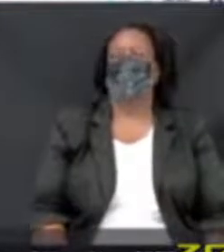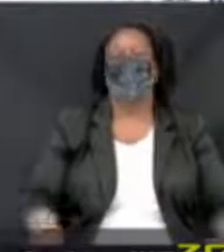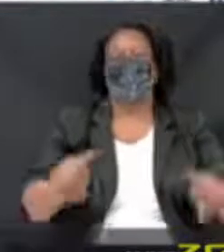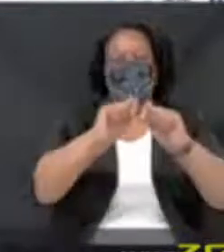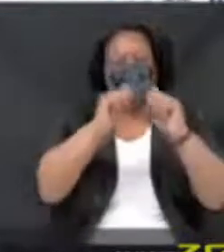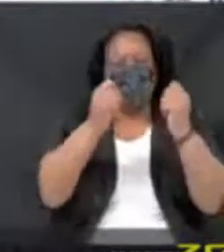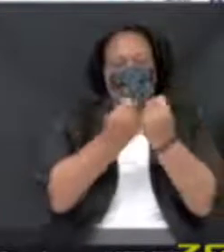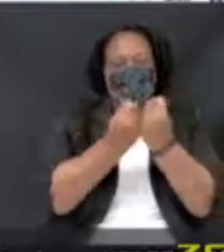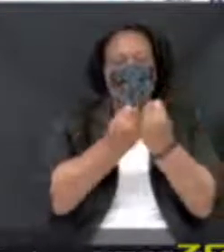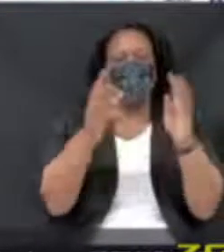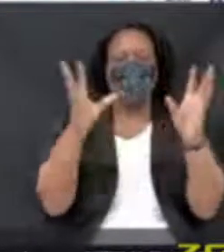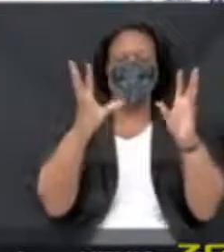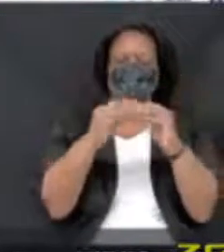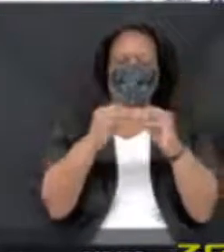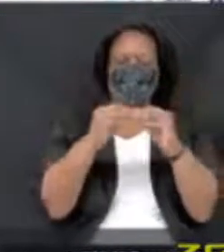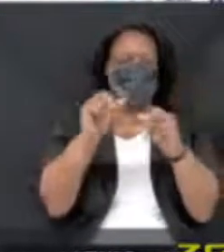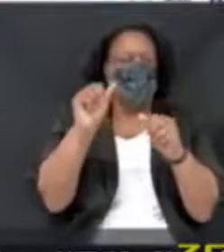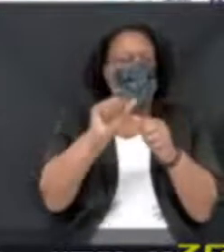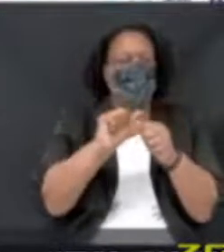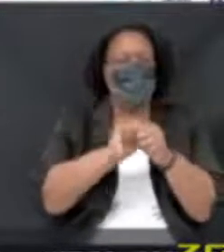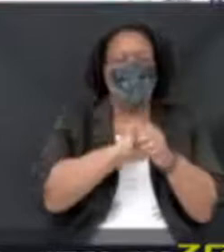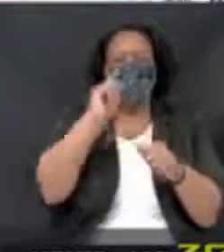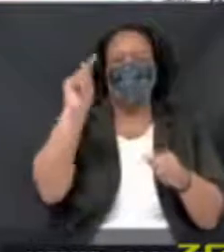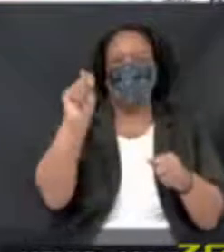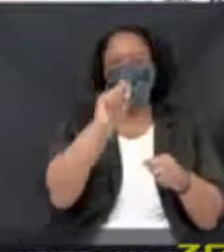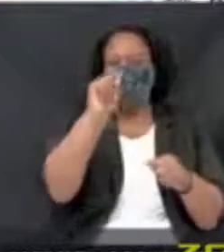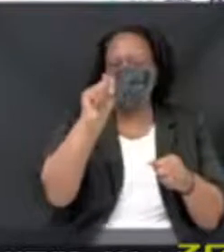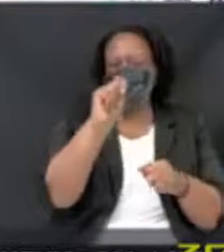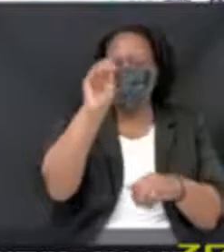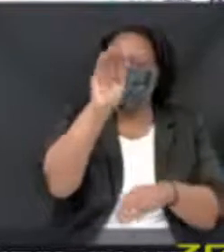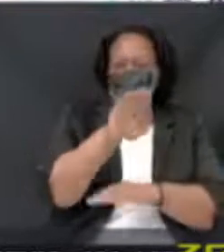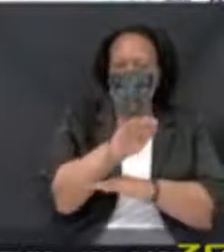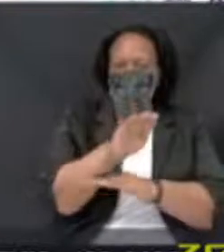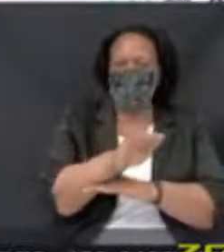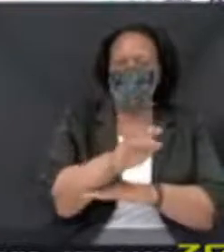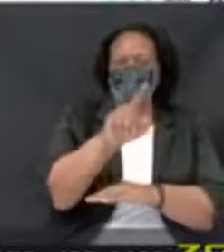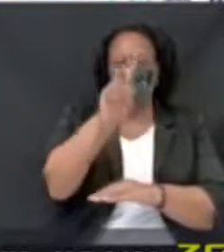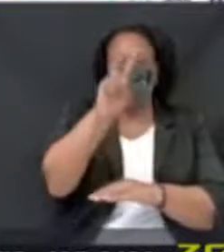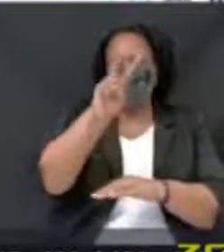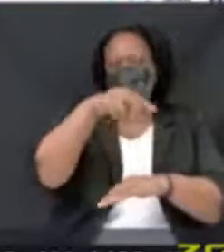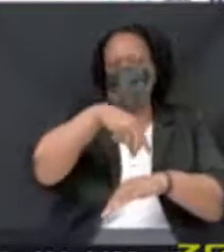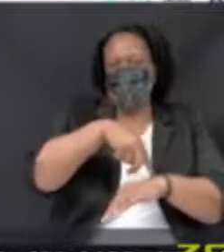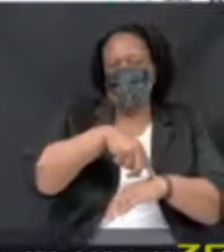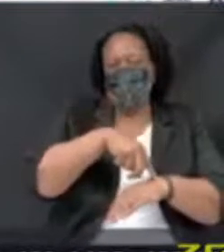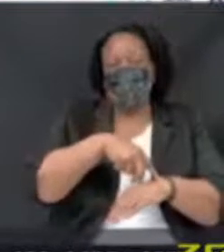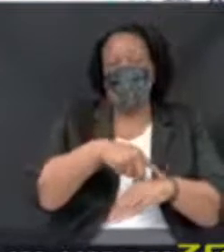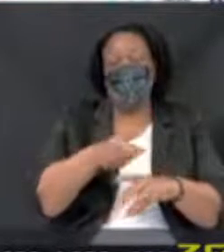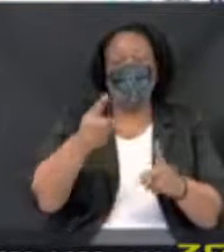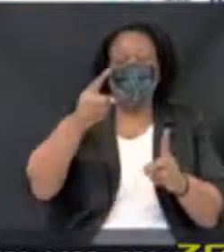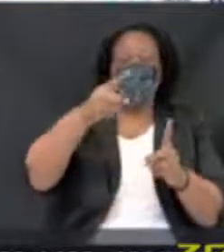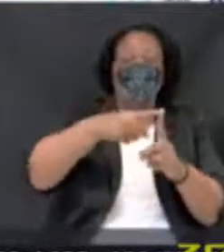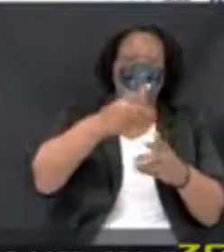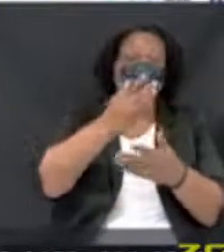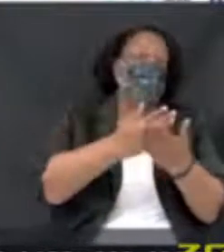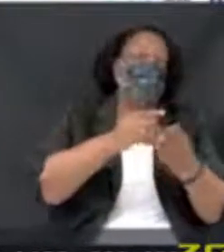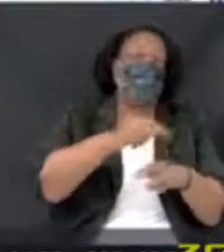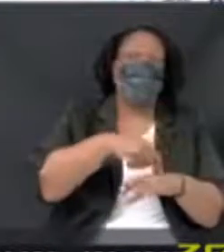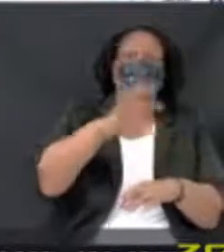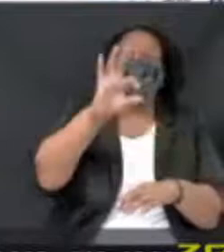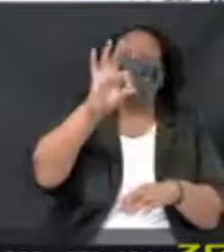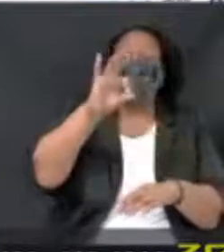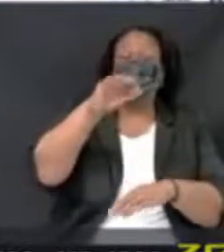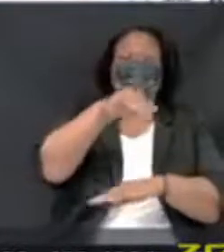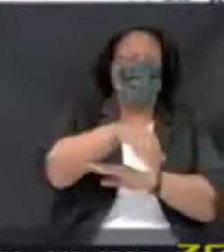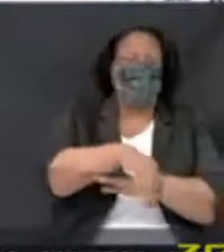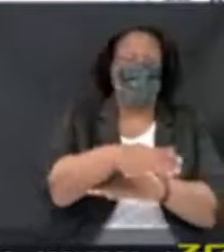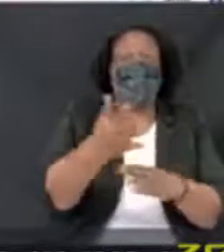meets every Tuesday afternoon from 2 p.m. Sometimes we go until 9, 10 o'clock in the night if necessary. And we